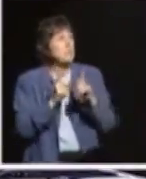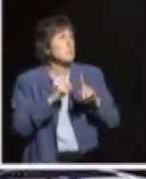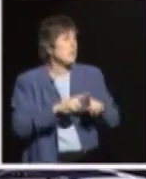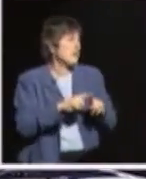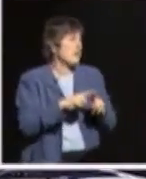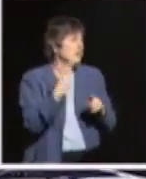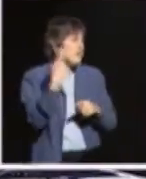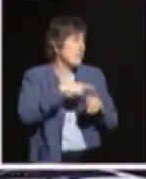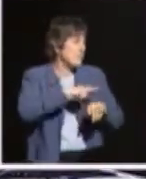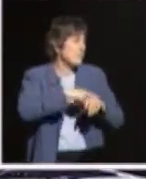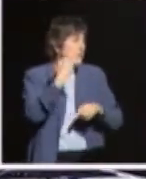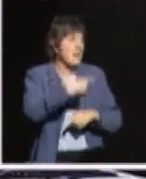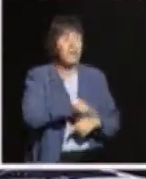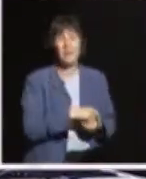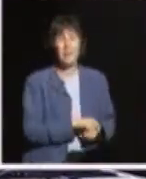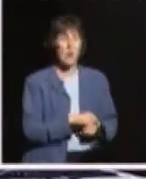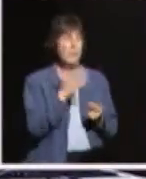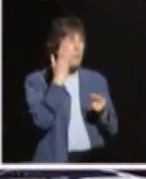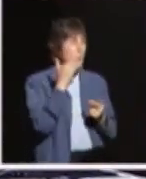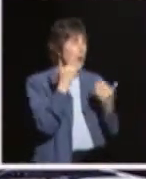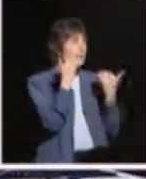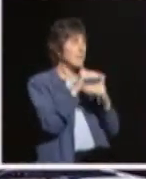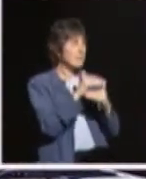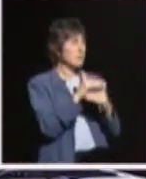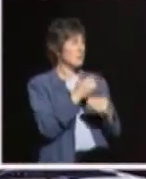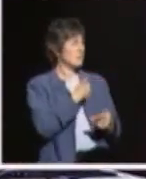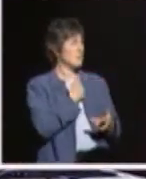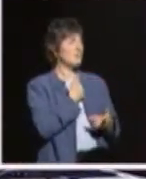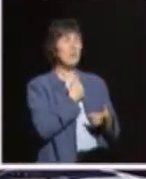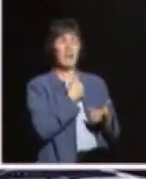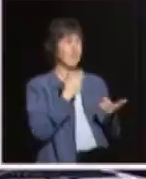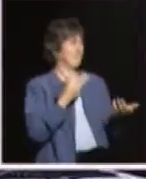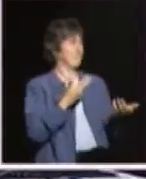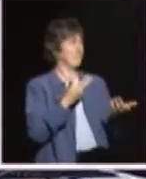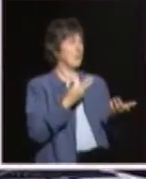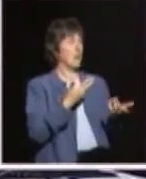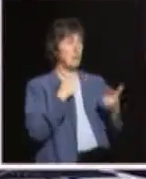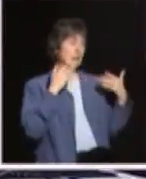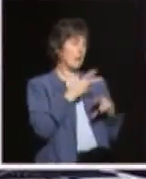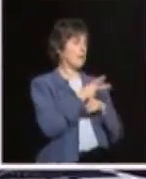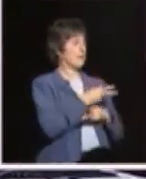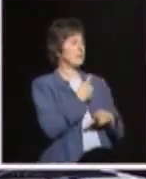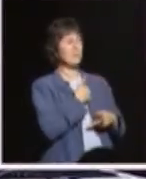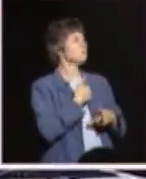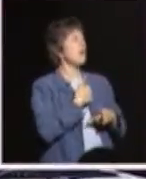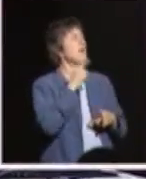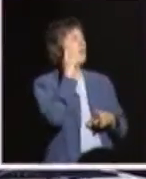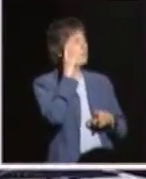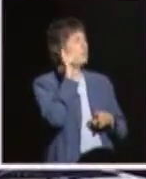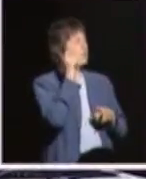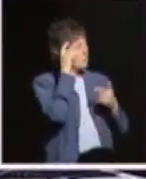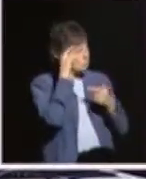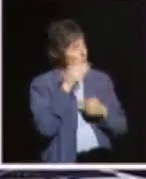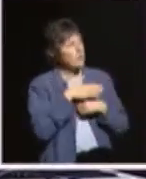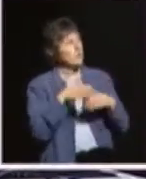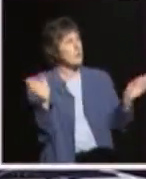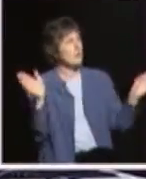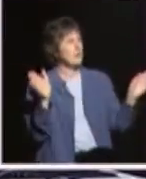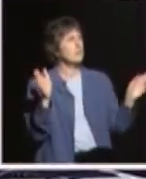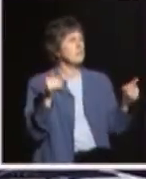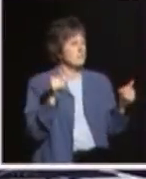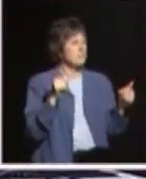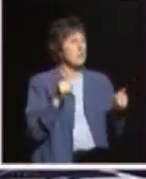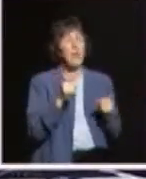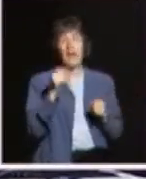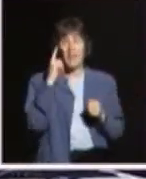the inability of our own communities, but rather reach out across broad spectrums. So again, I think that other members of this panel have